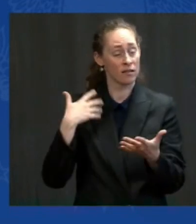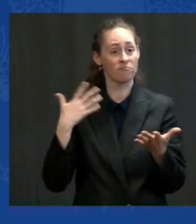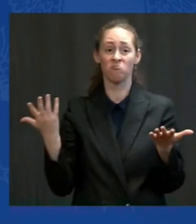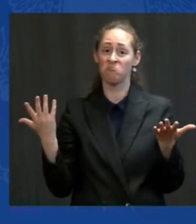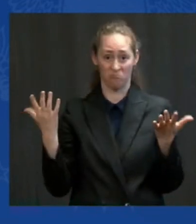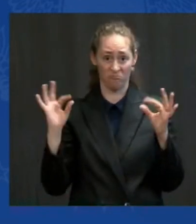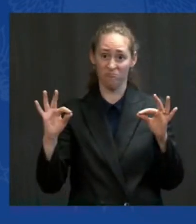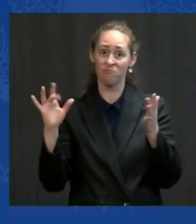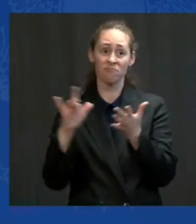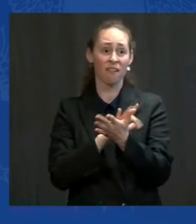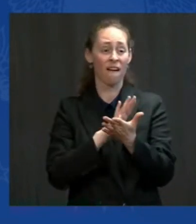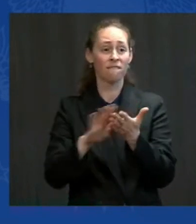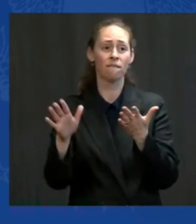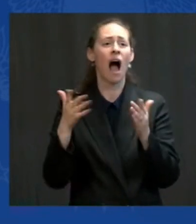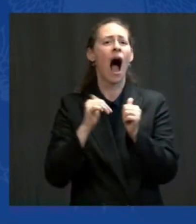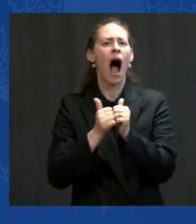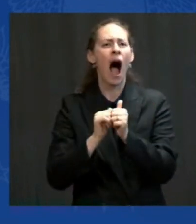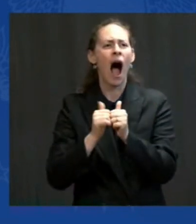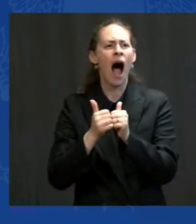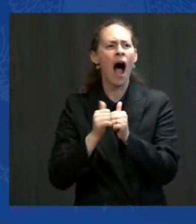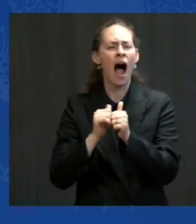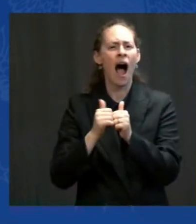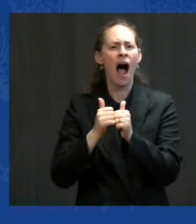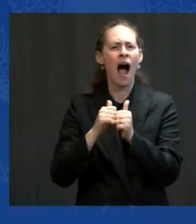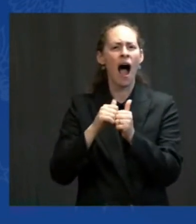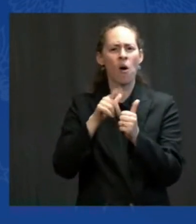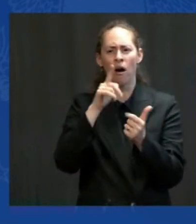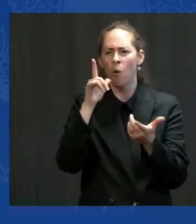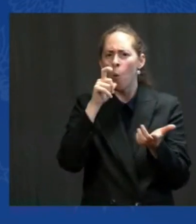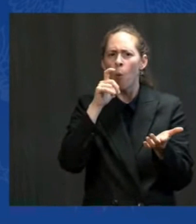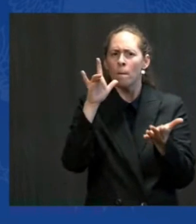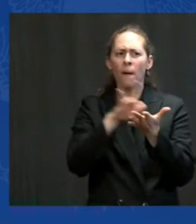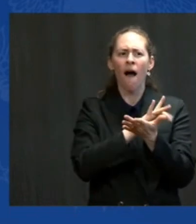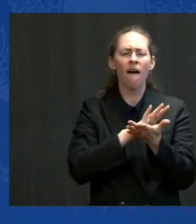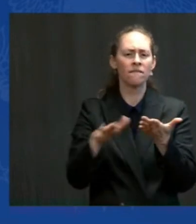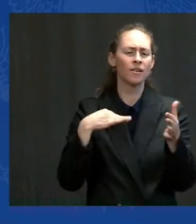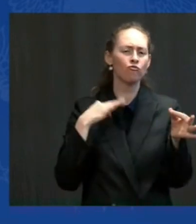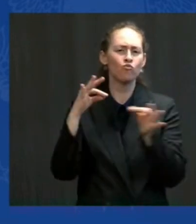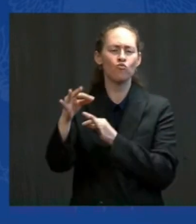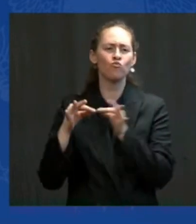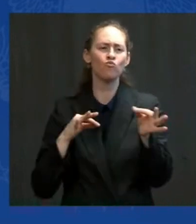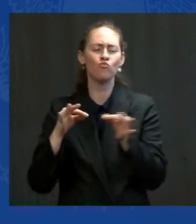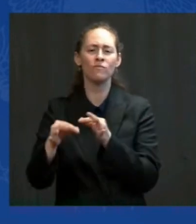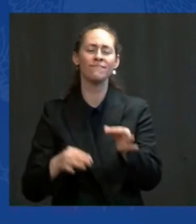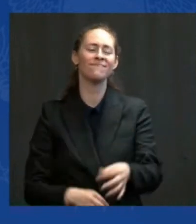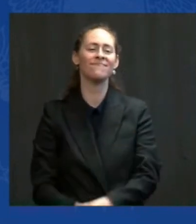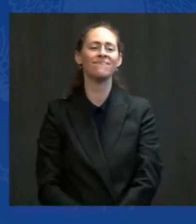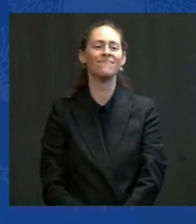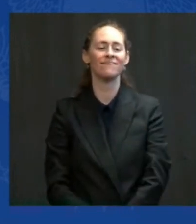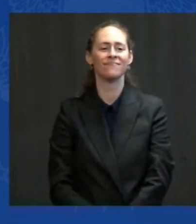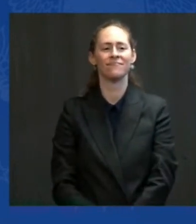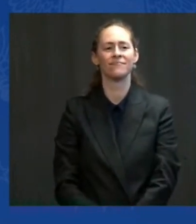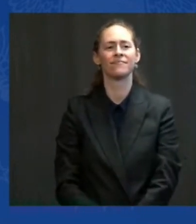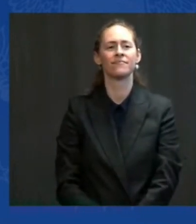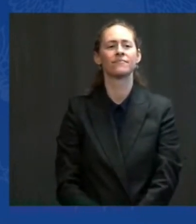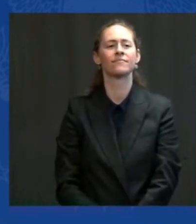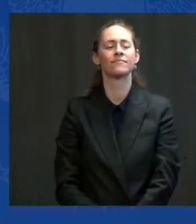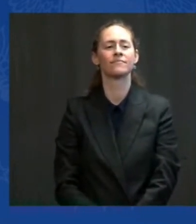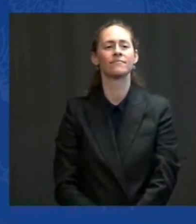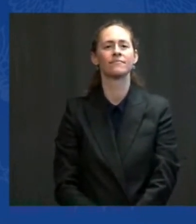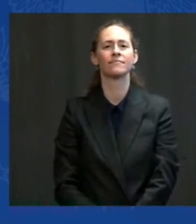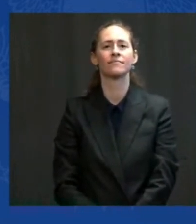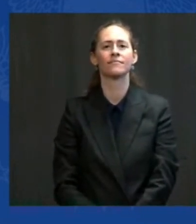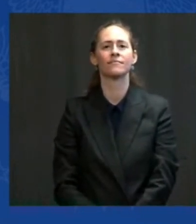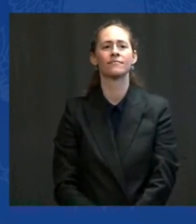And let me tell you how we're going to pay for it. Some of the ways to pay for the rest of it is the last couple of years, for example, 55 of the